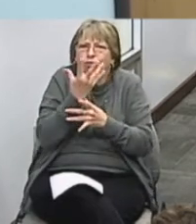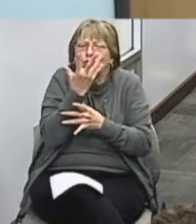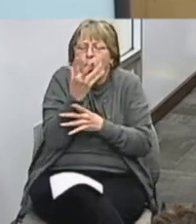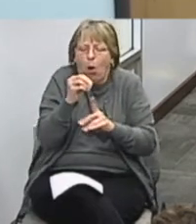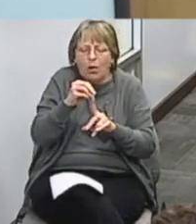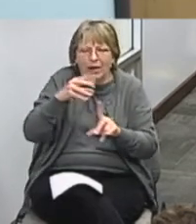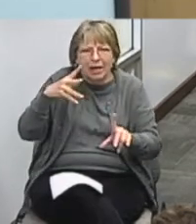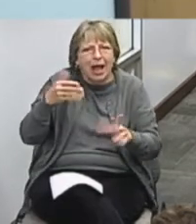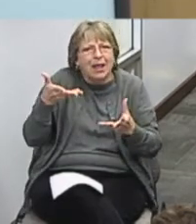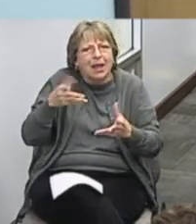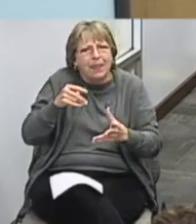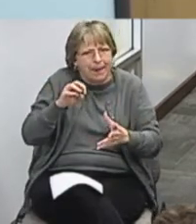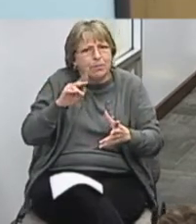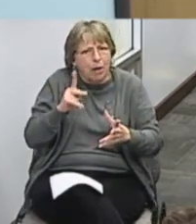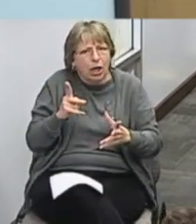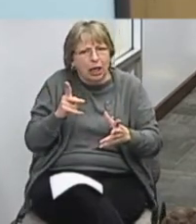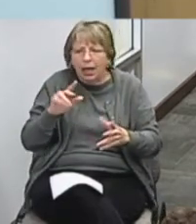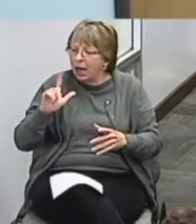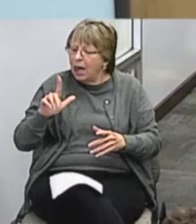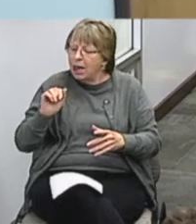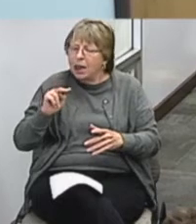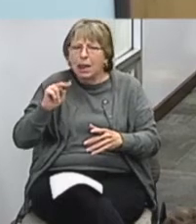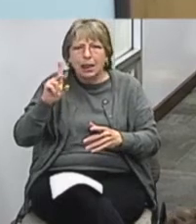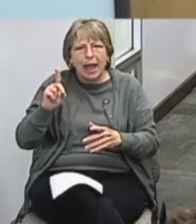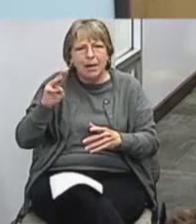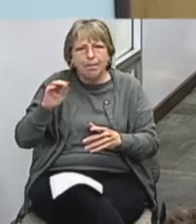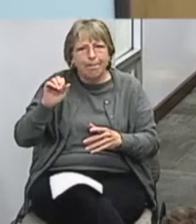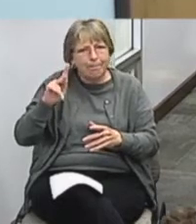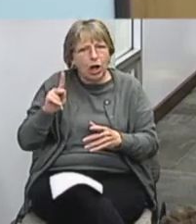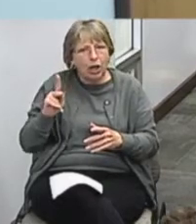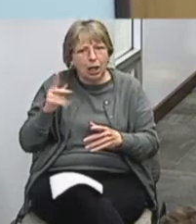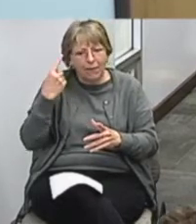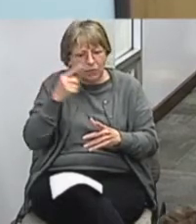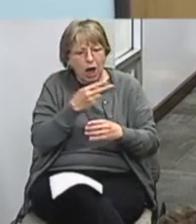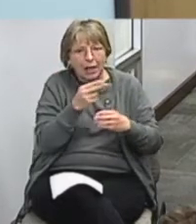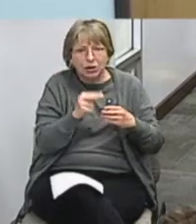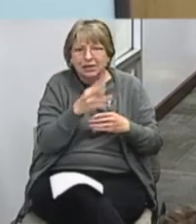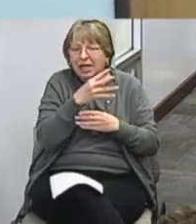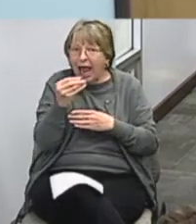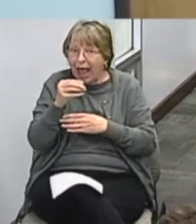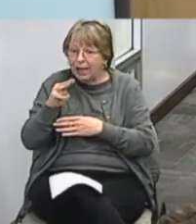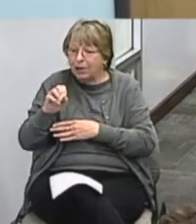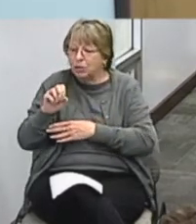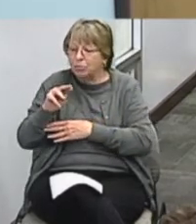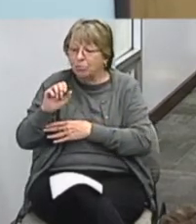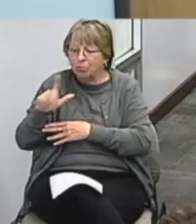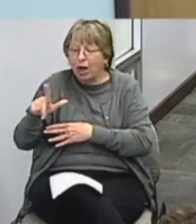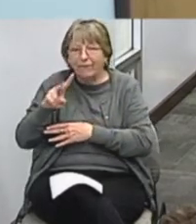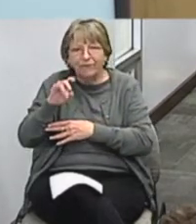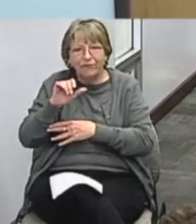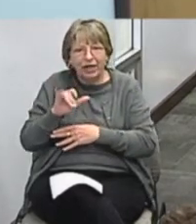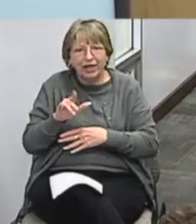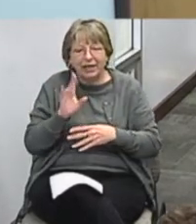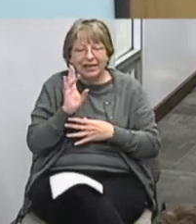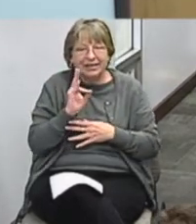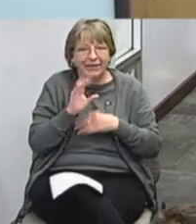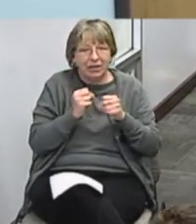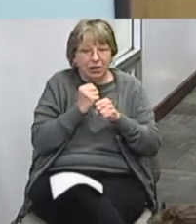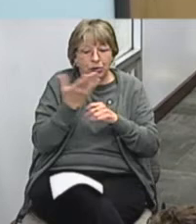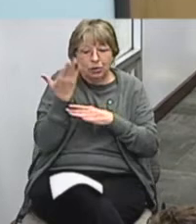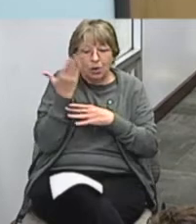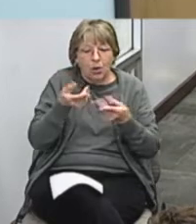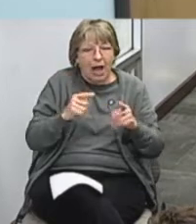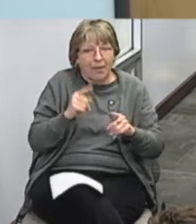definitely a landmark to the city. It's also a landmark to Smallville, Kansas. 7 years ago, when we created the page on